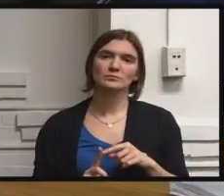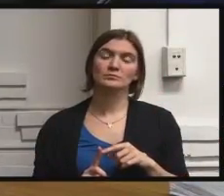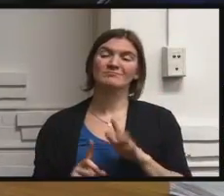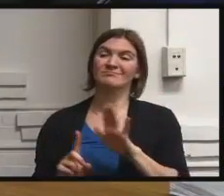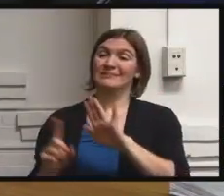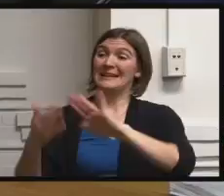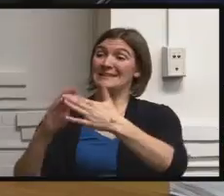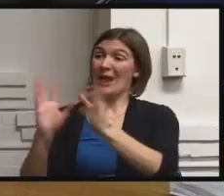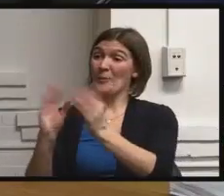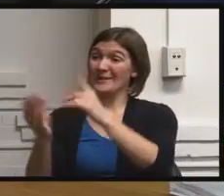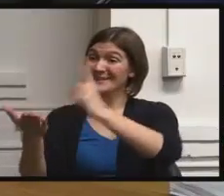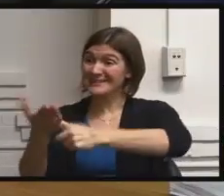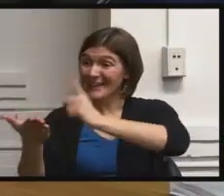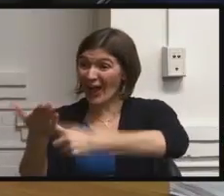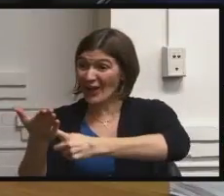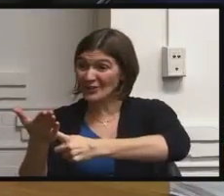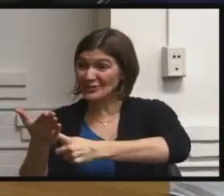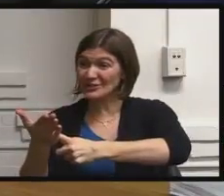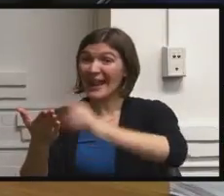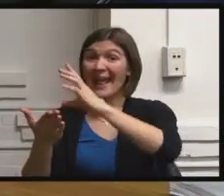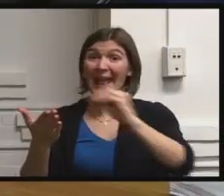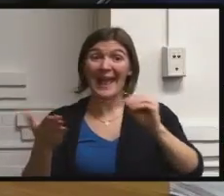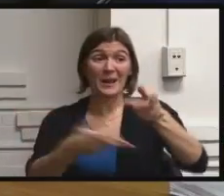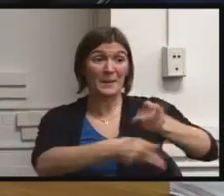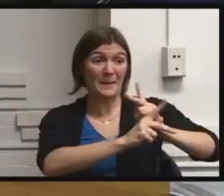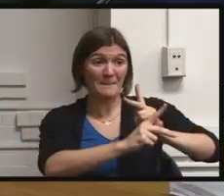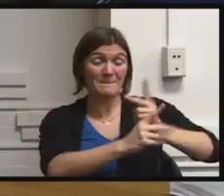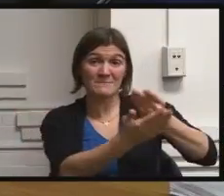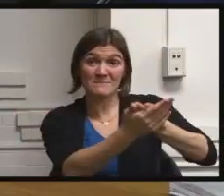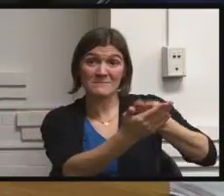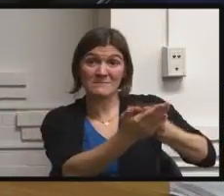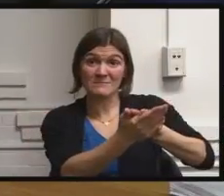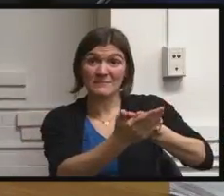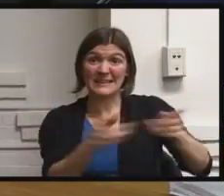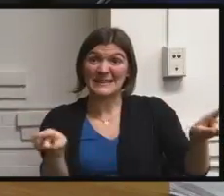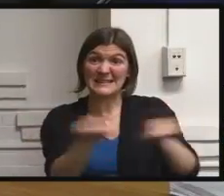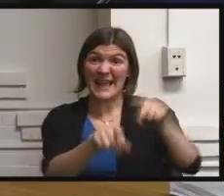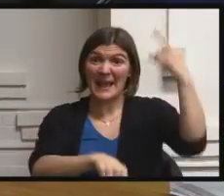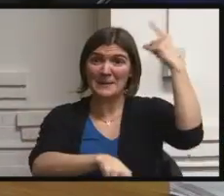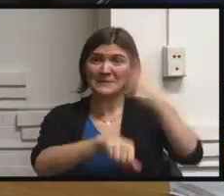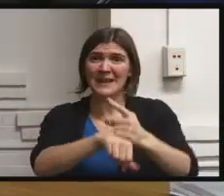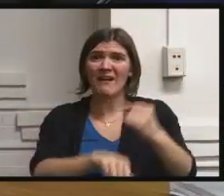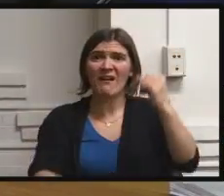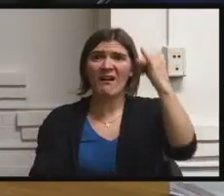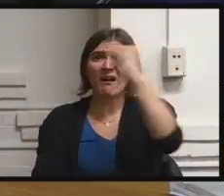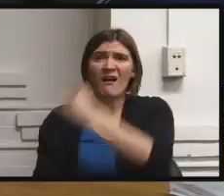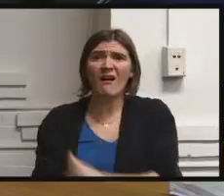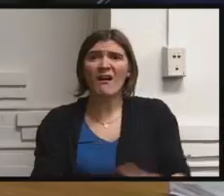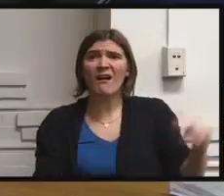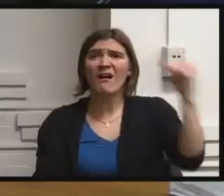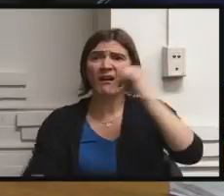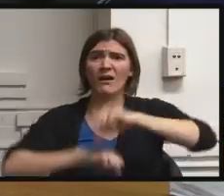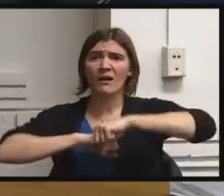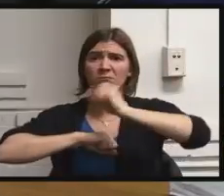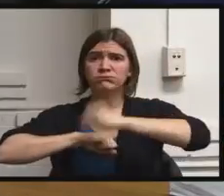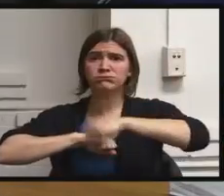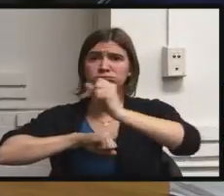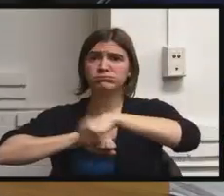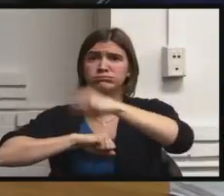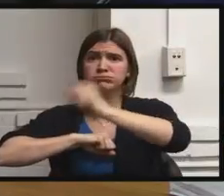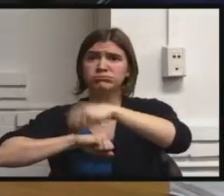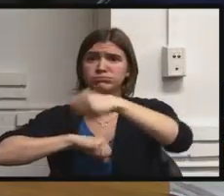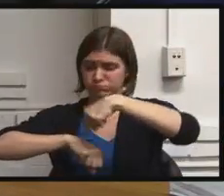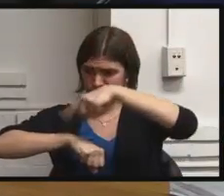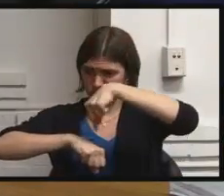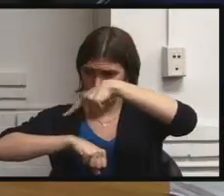town meeting discussion and then a bond issue for the same day as the regular representative town